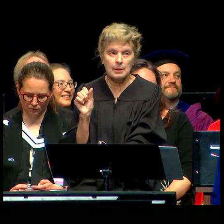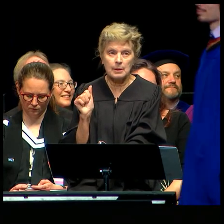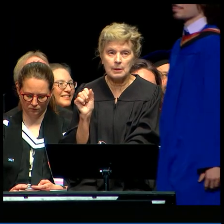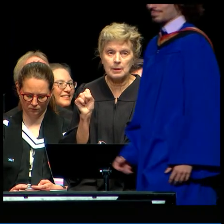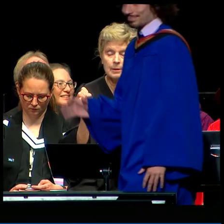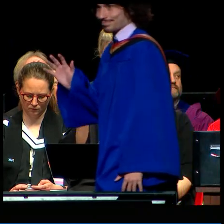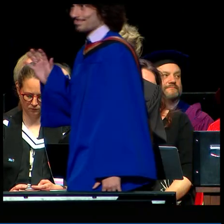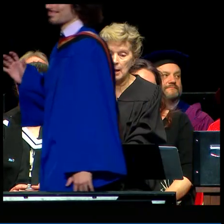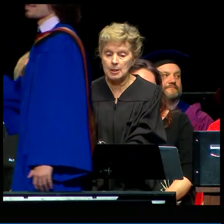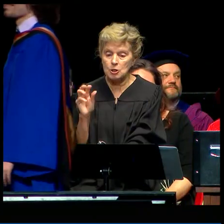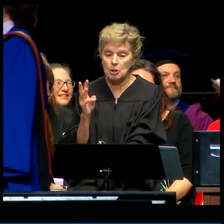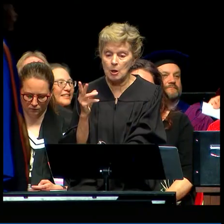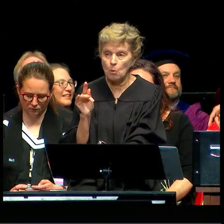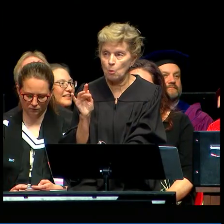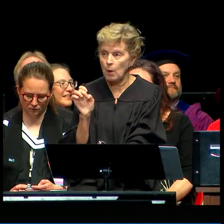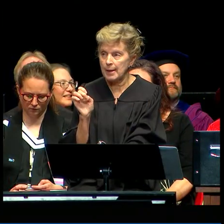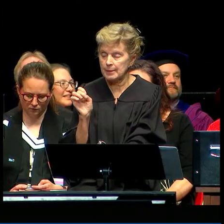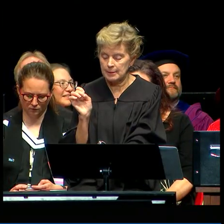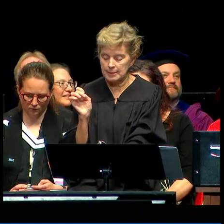Sasha White.